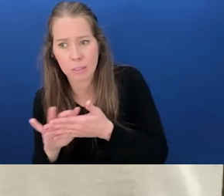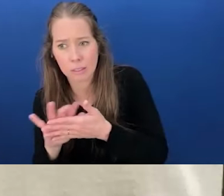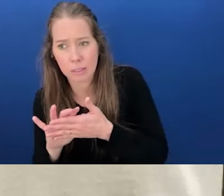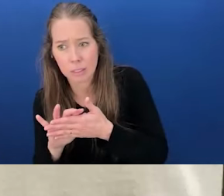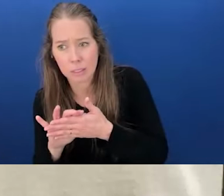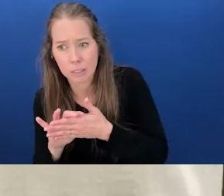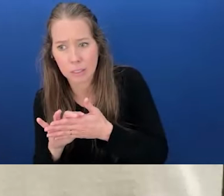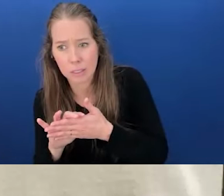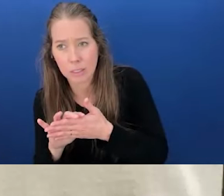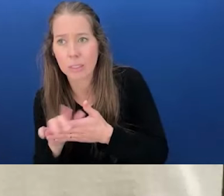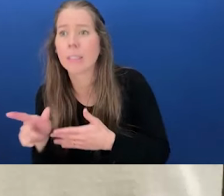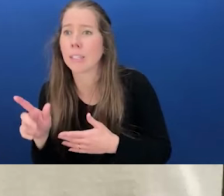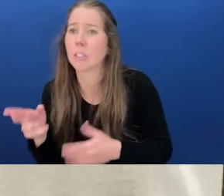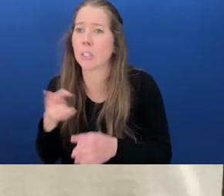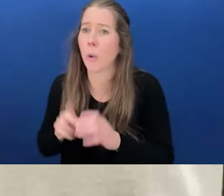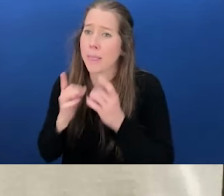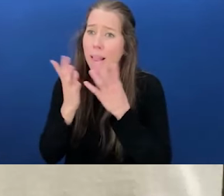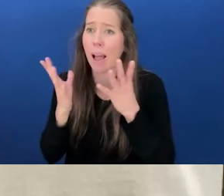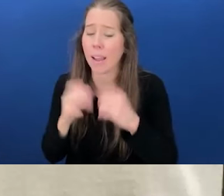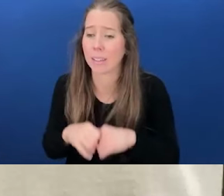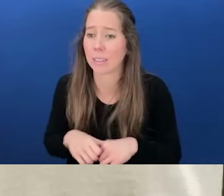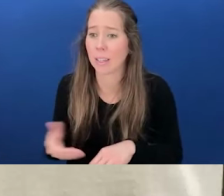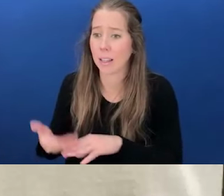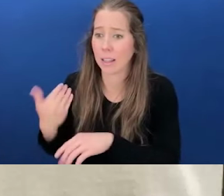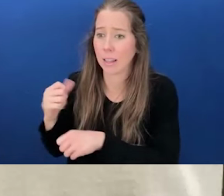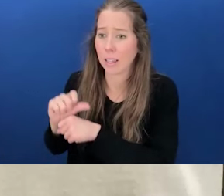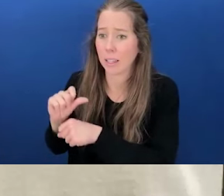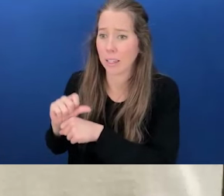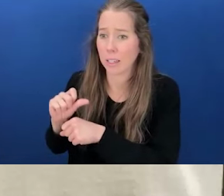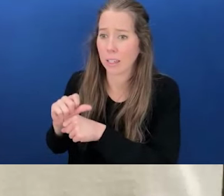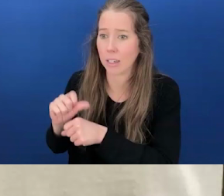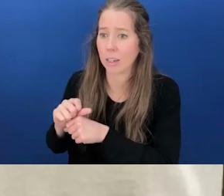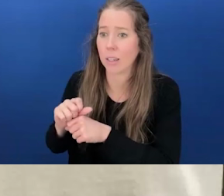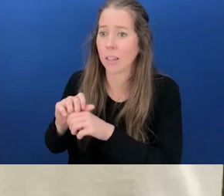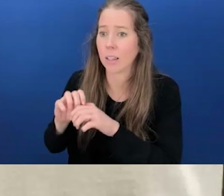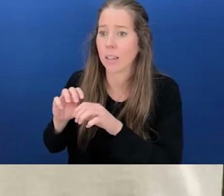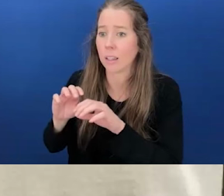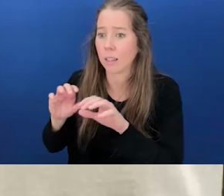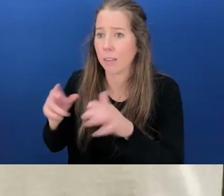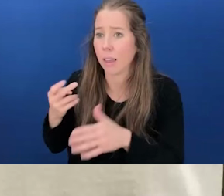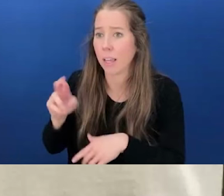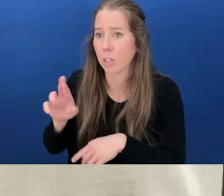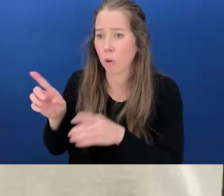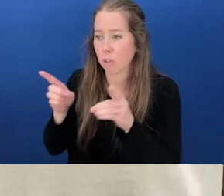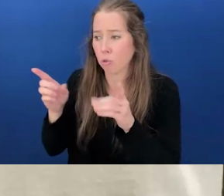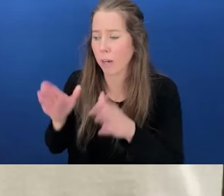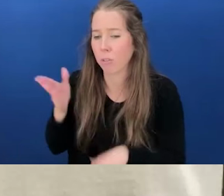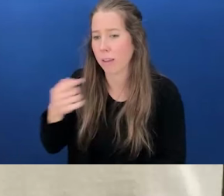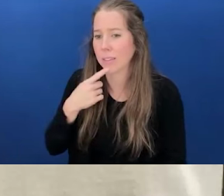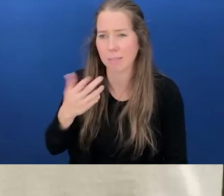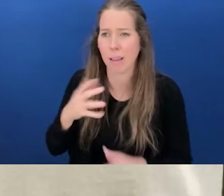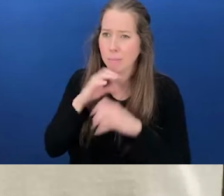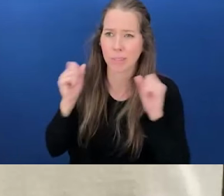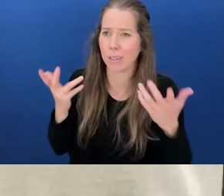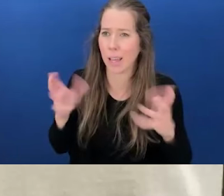And He came to the light. my last gig was as the acting HR director over there, and I said, I'm done. Yeah. I don't want to do